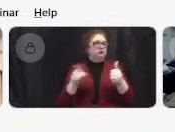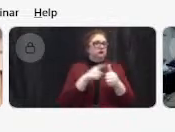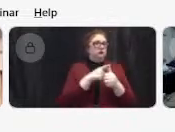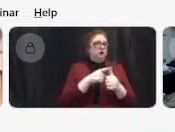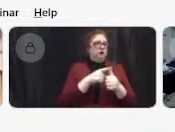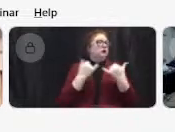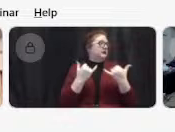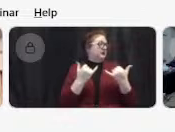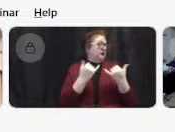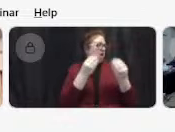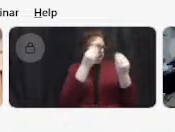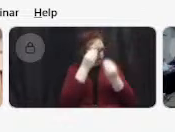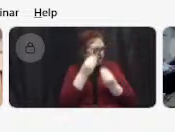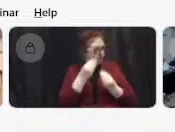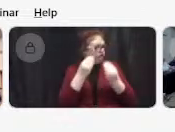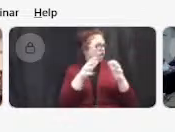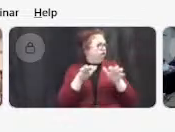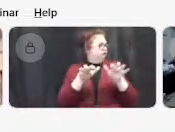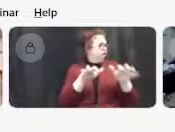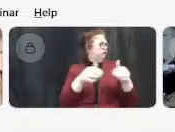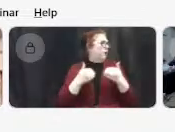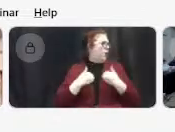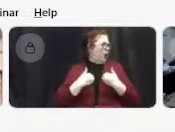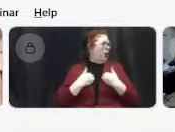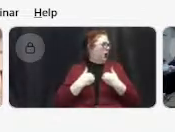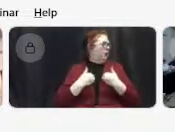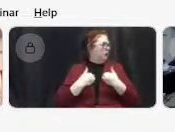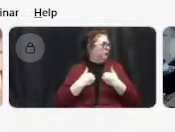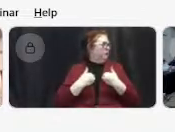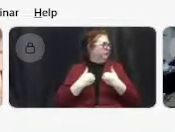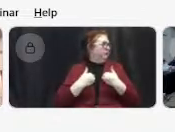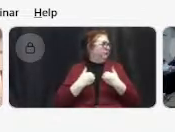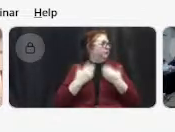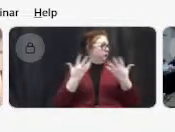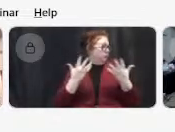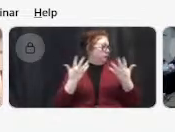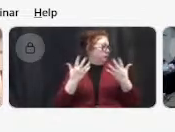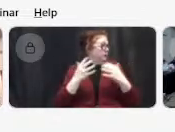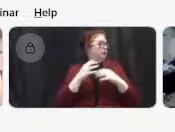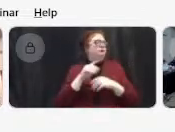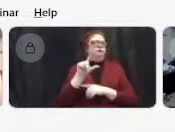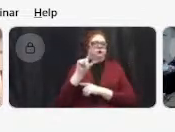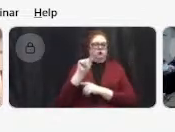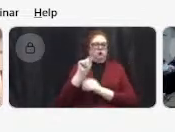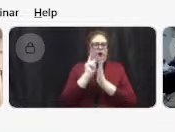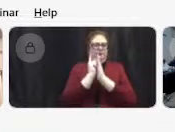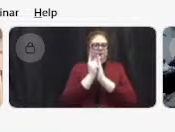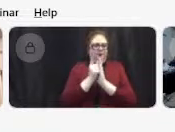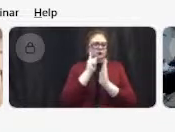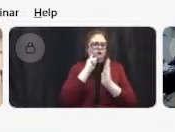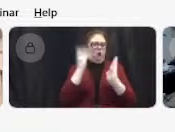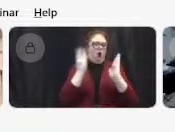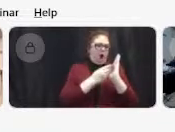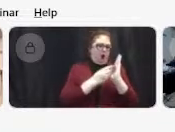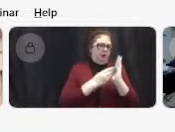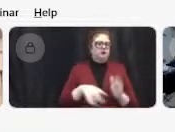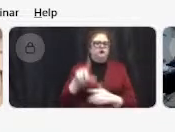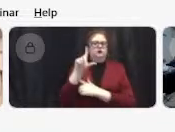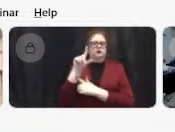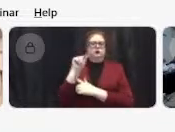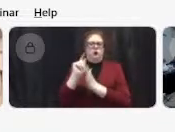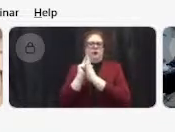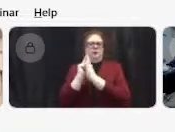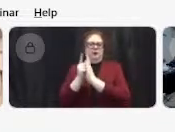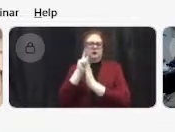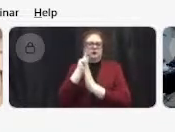today's audience that you have 20 minutes for the opposition, and then you have 20 minutes for the applicant. That's total